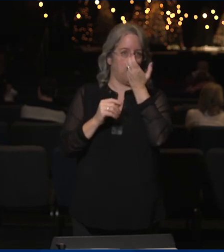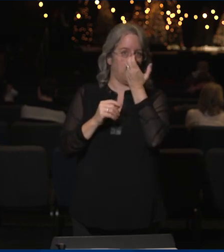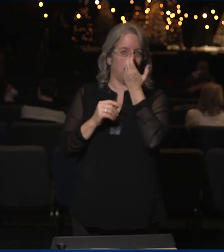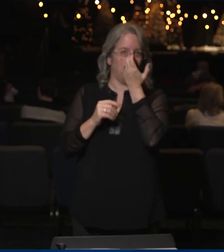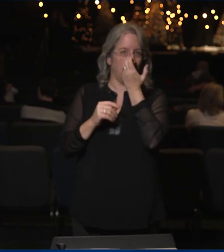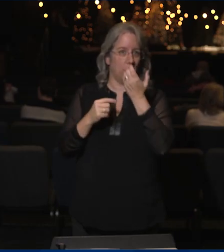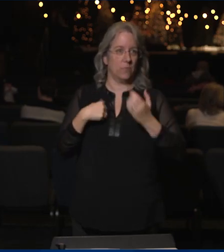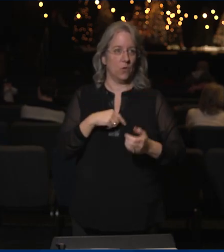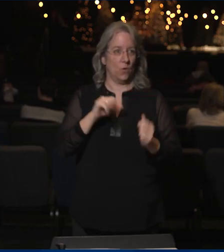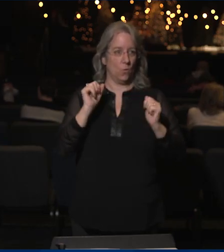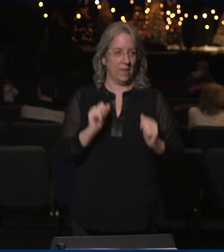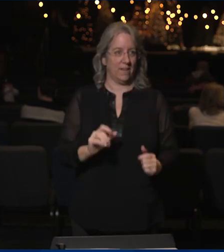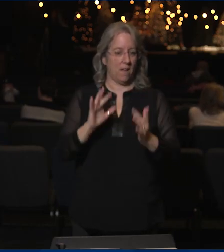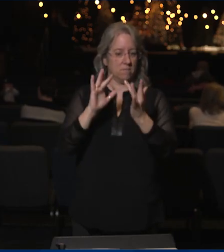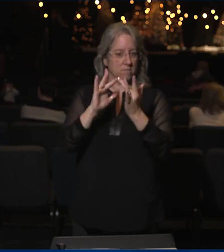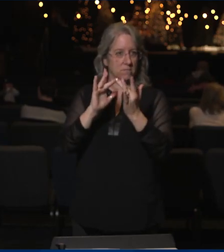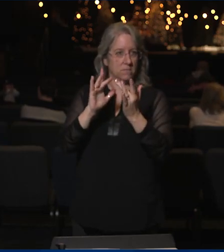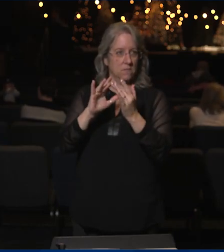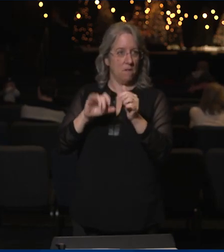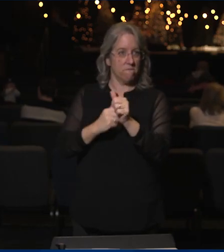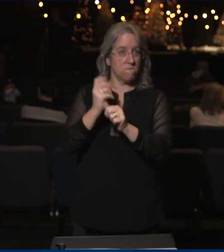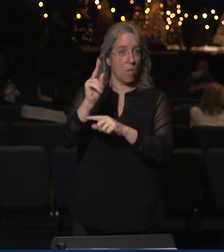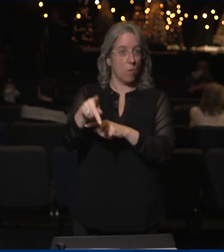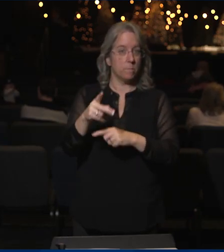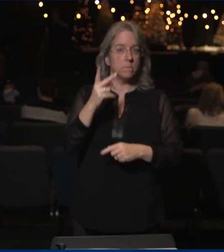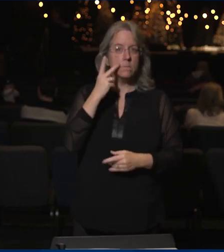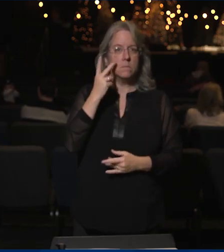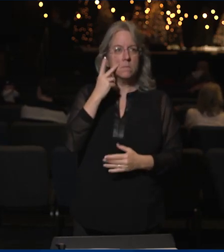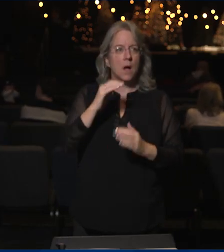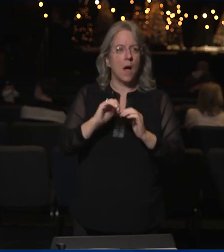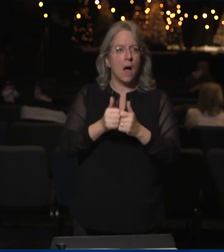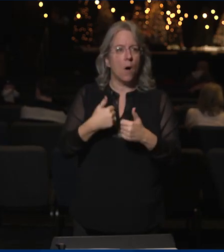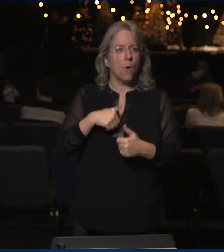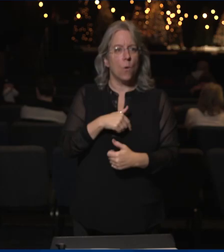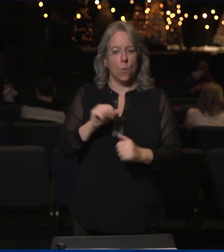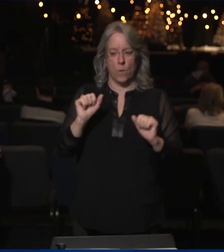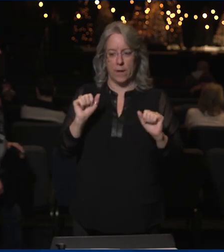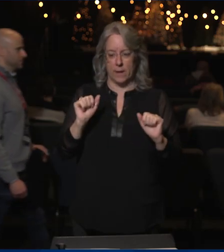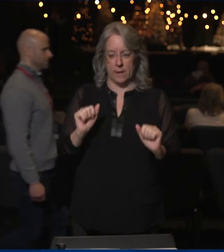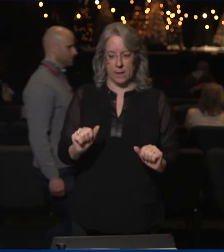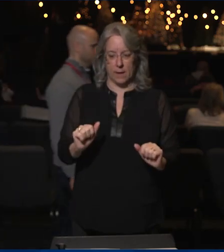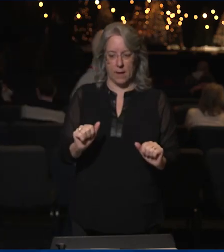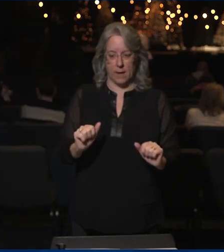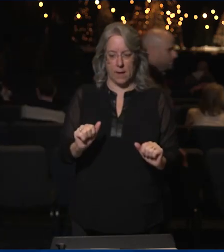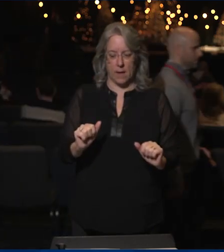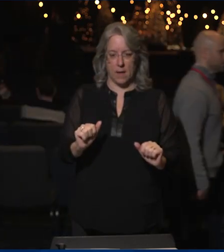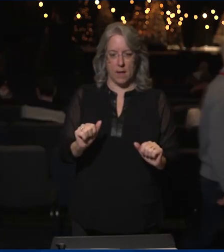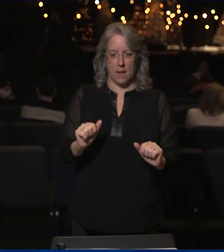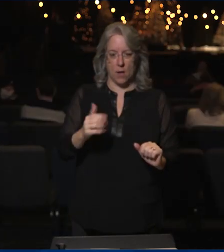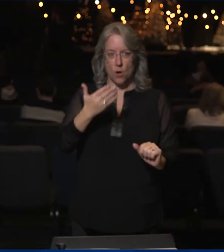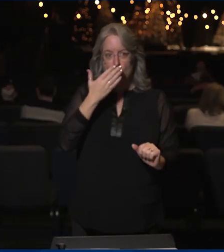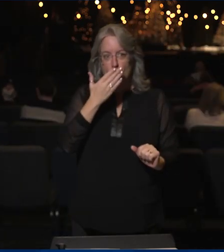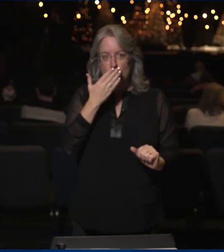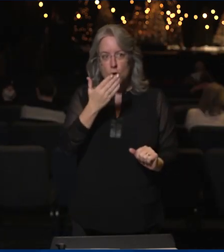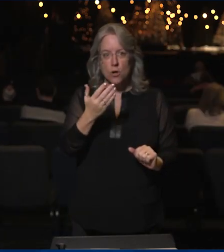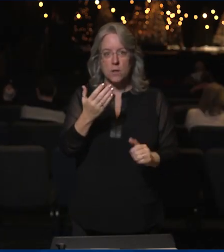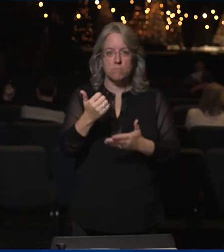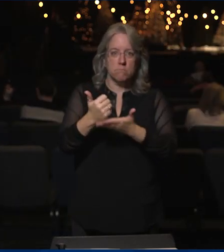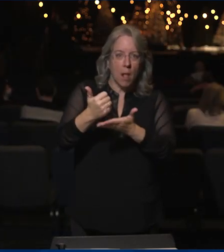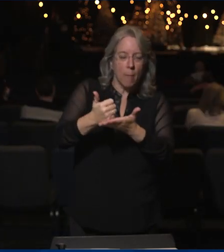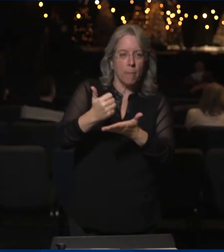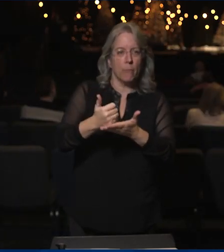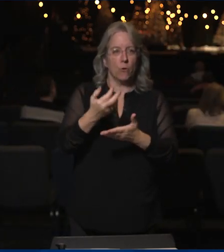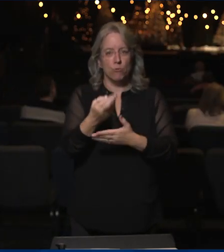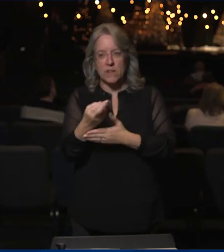in touch with you, follow up with you, and see how we can be of a good help and a resource to you as you're looking